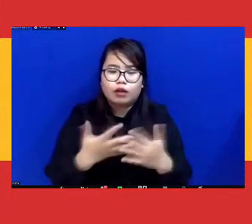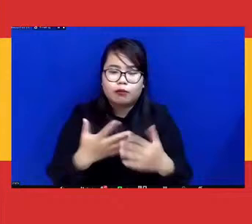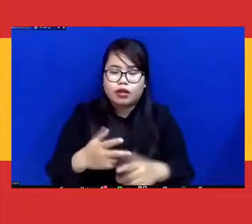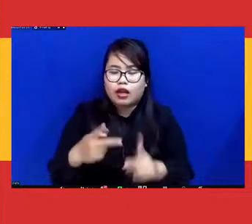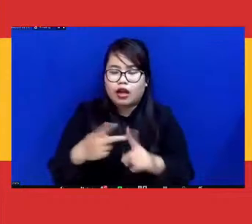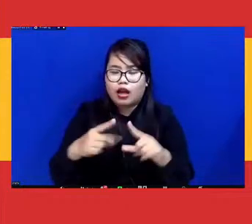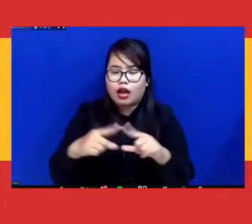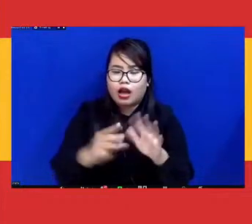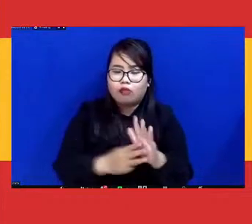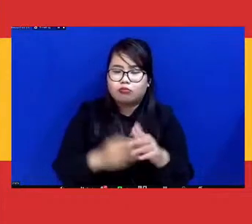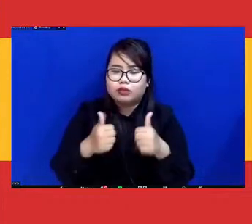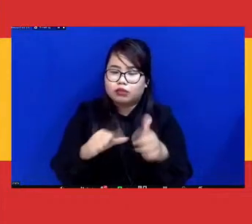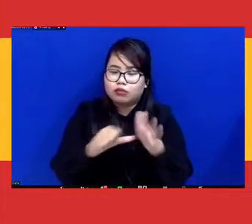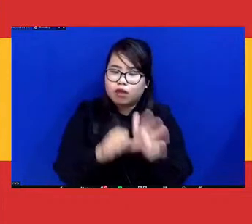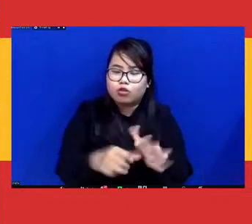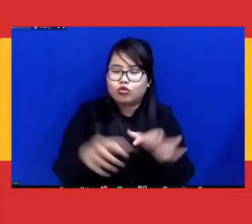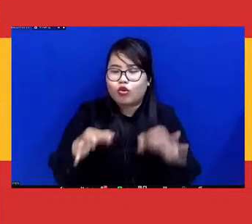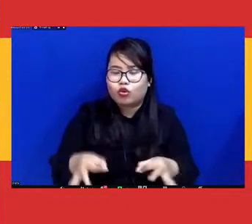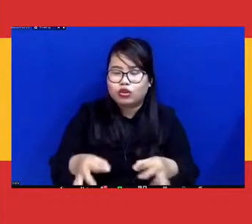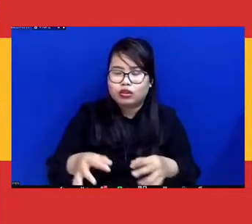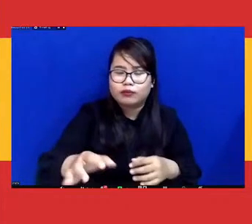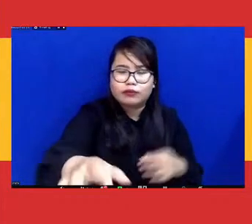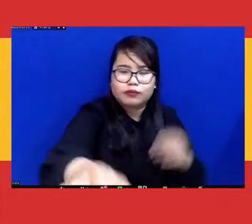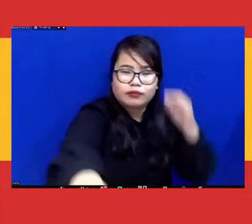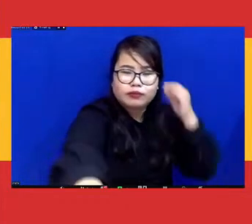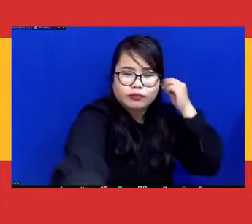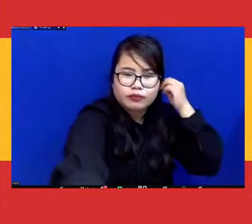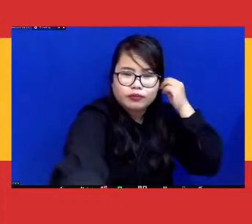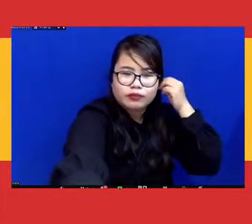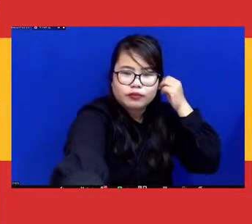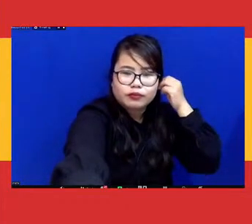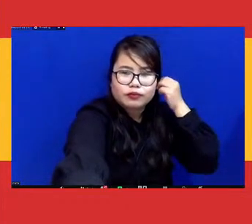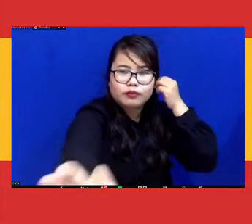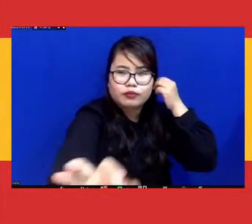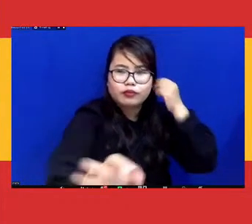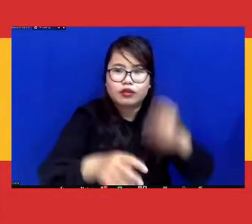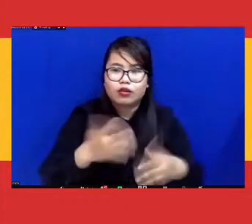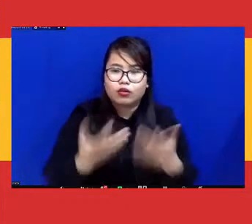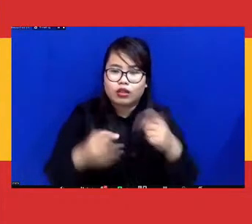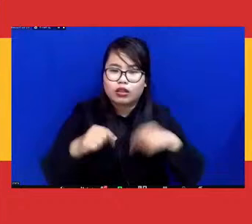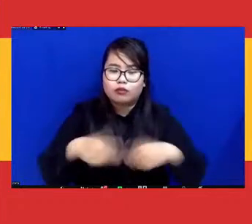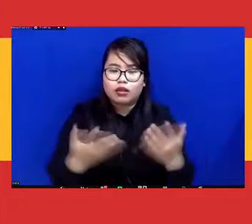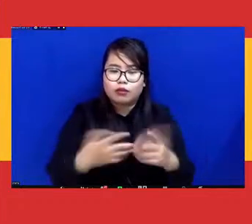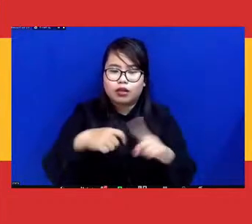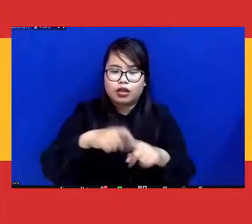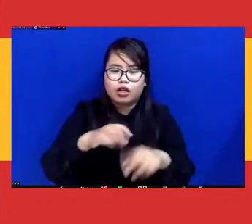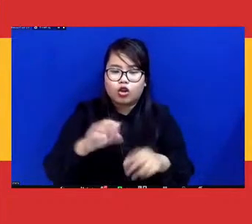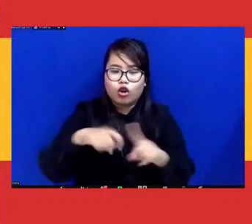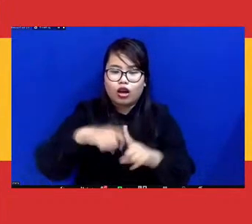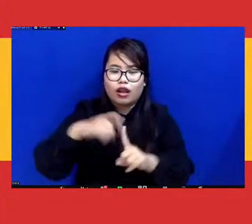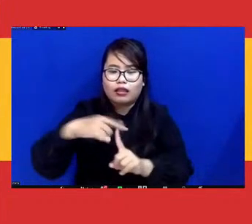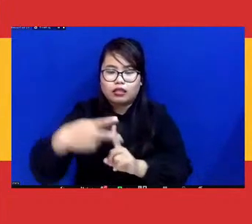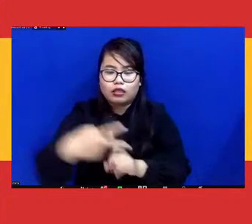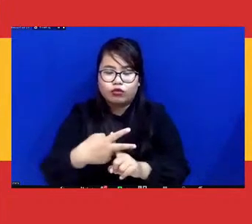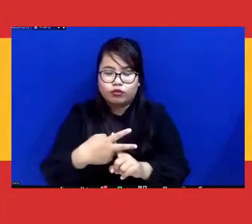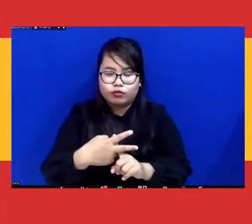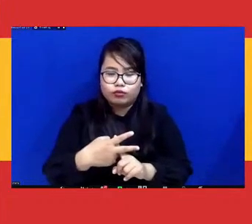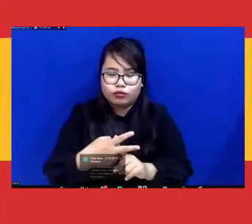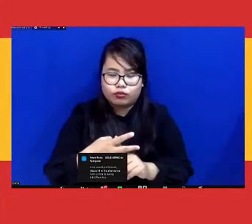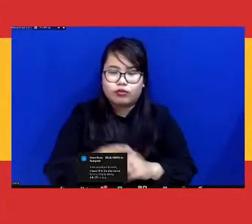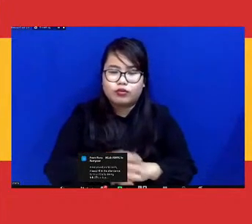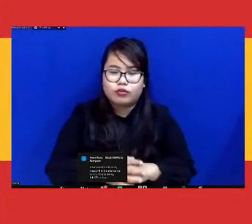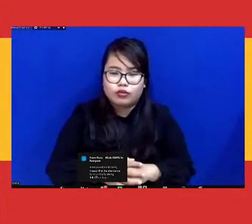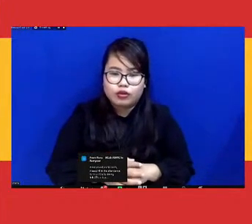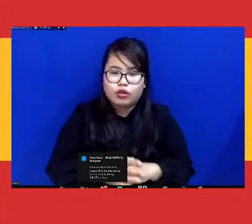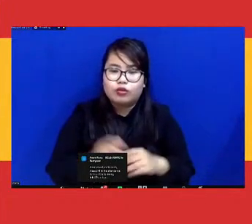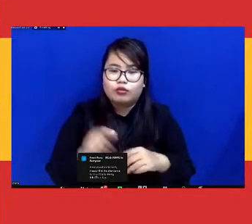kota. Part of the just, right, and best cities for collective resilient site event yang bagian